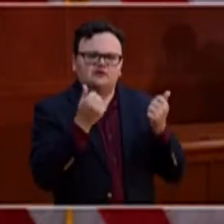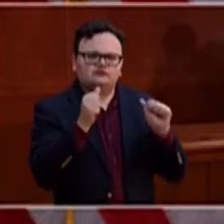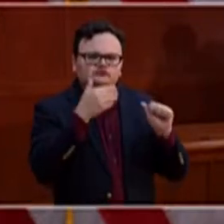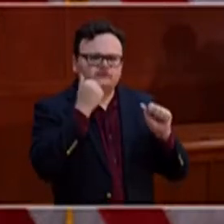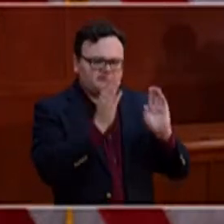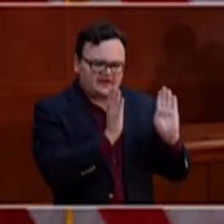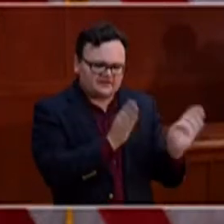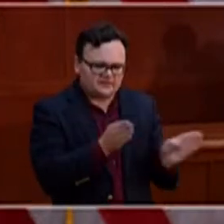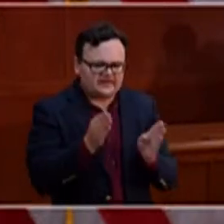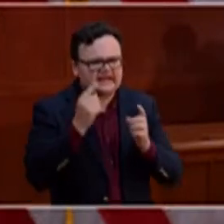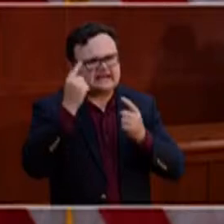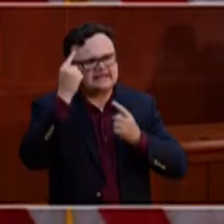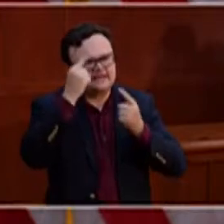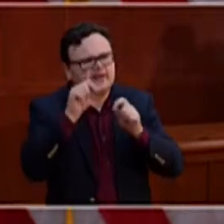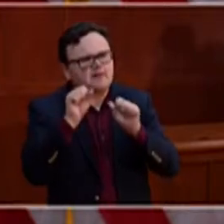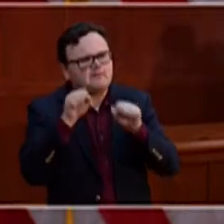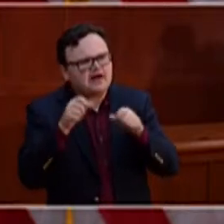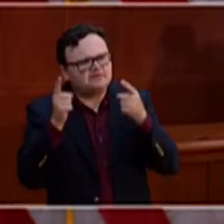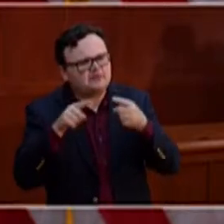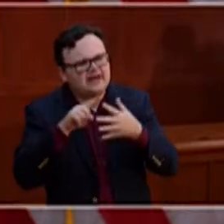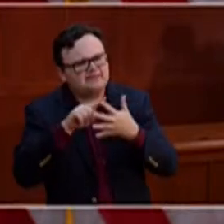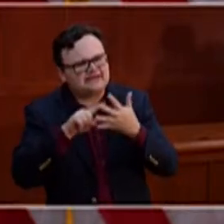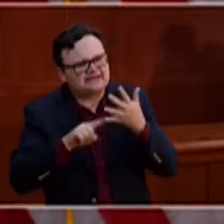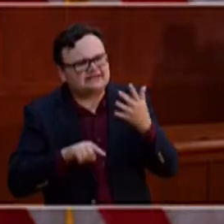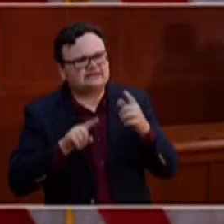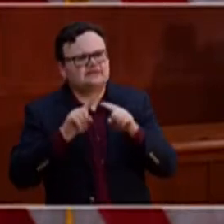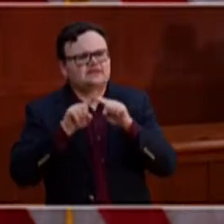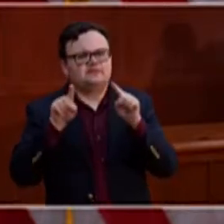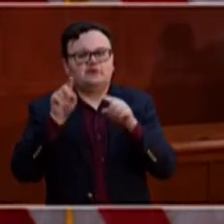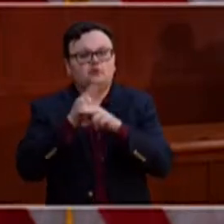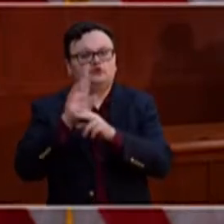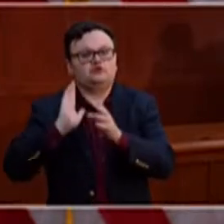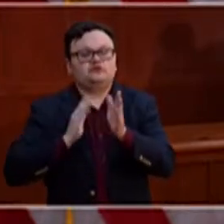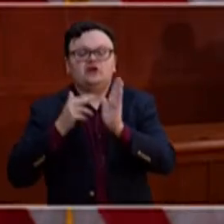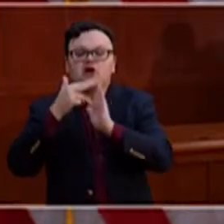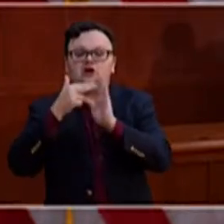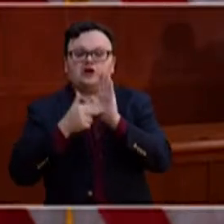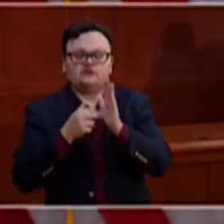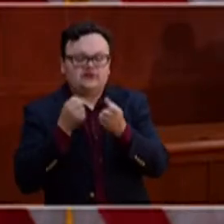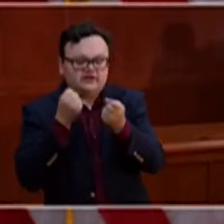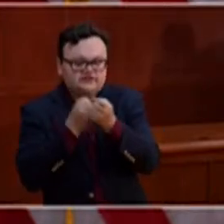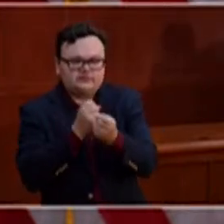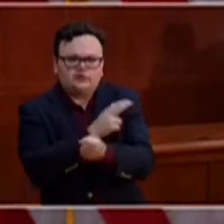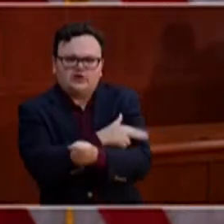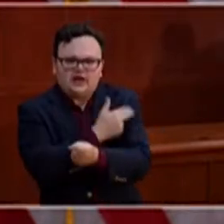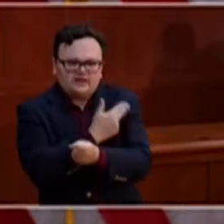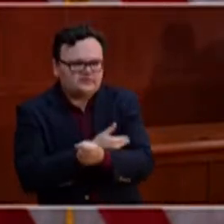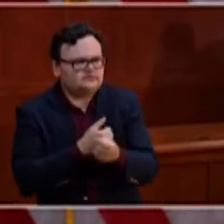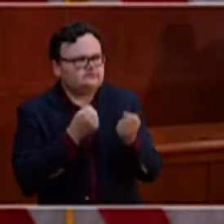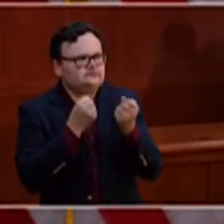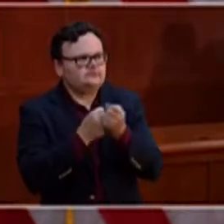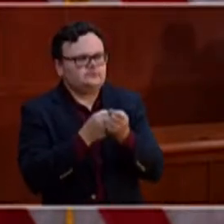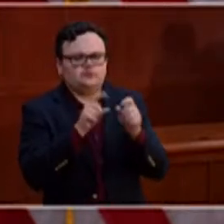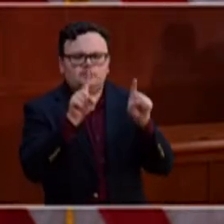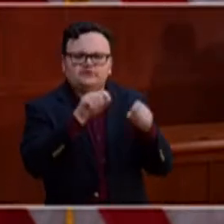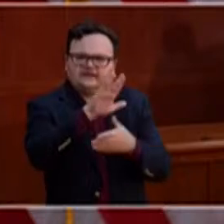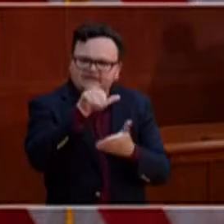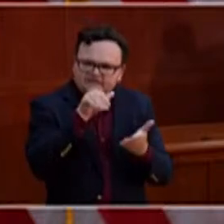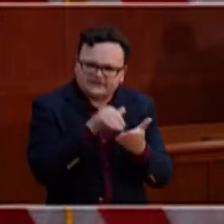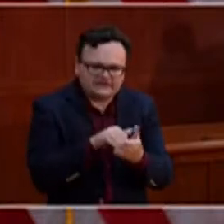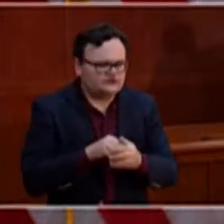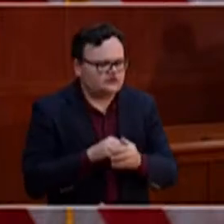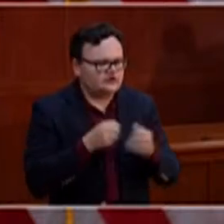meet exigencies, but they're really being used for a whole host of things to support some of the hospital operations, support testing centers, to support